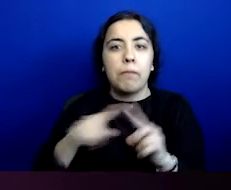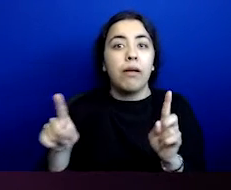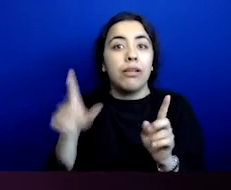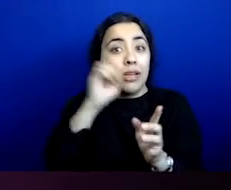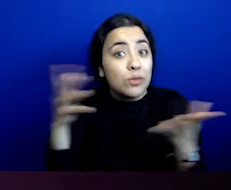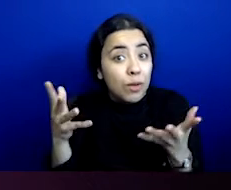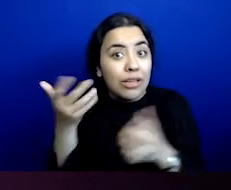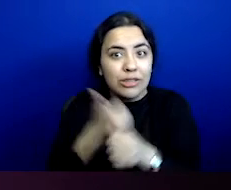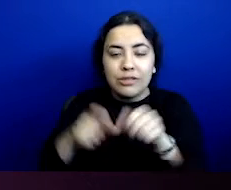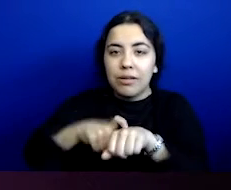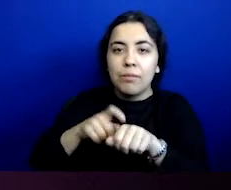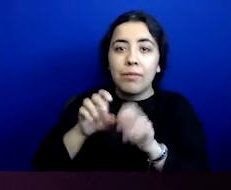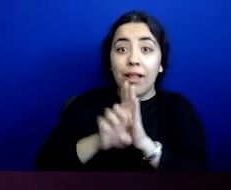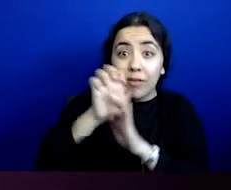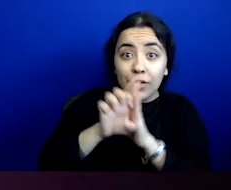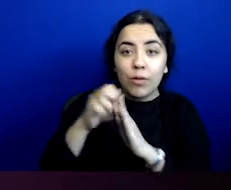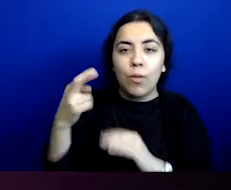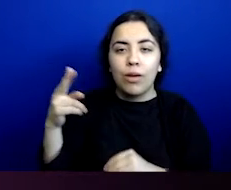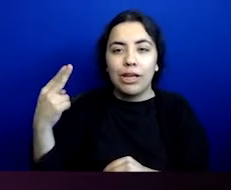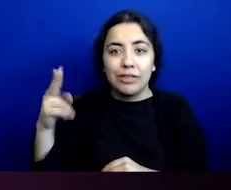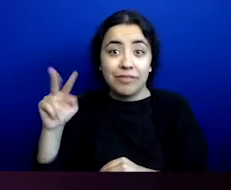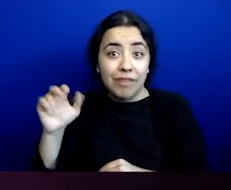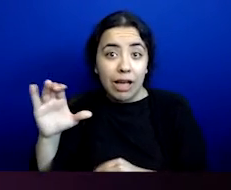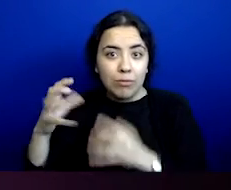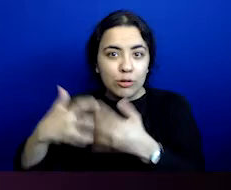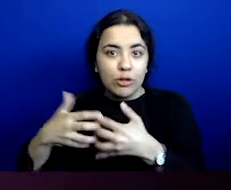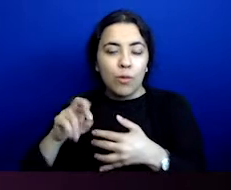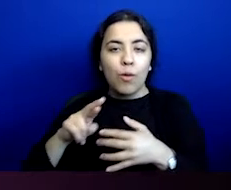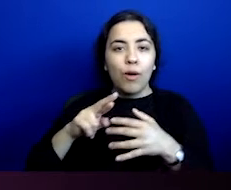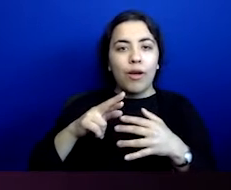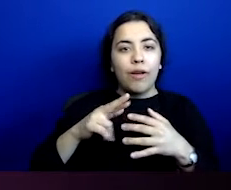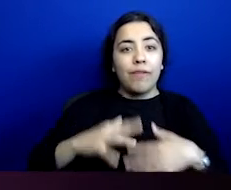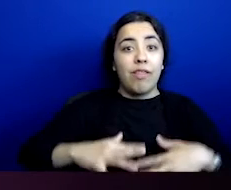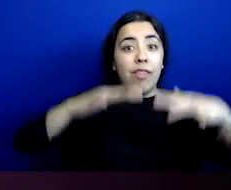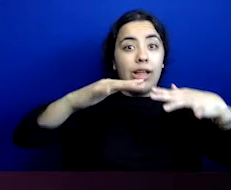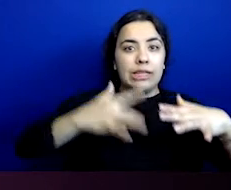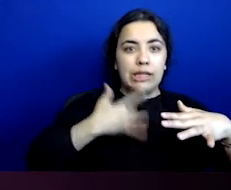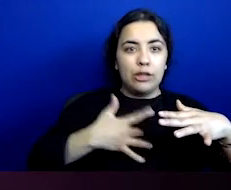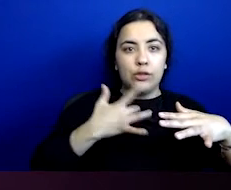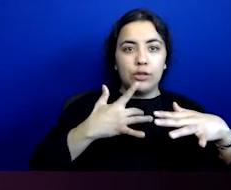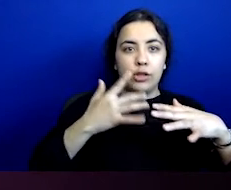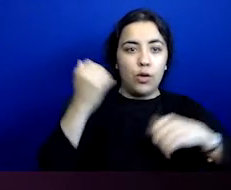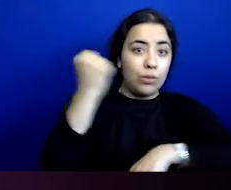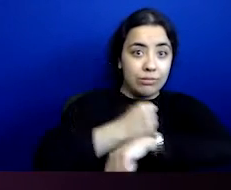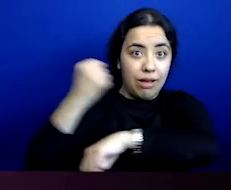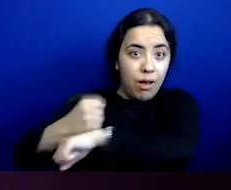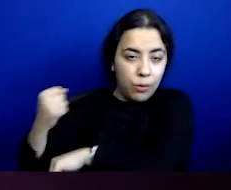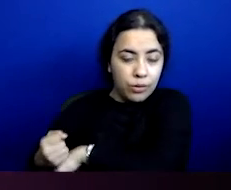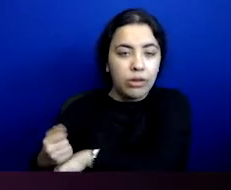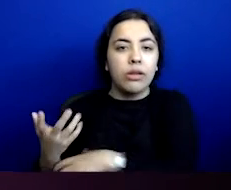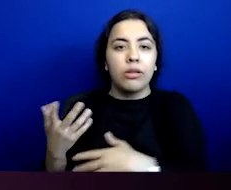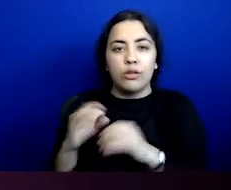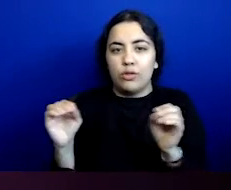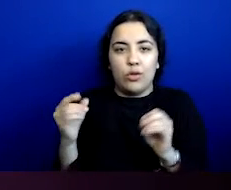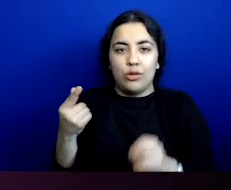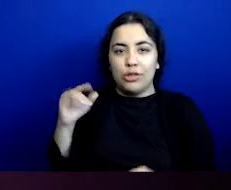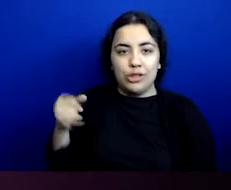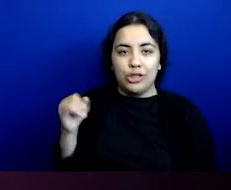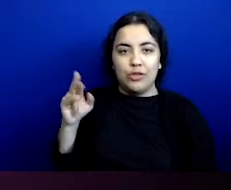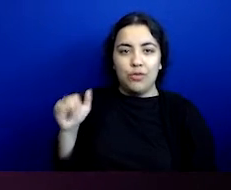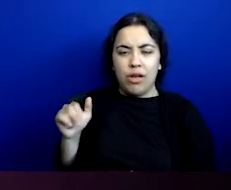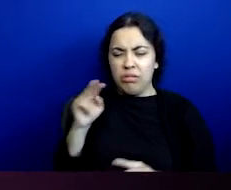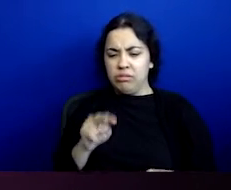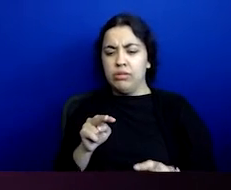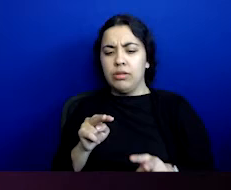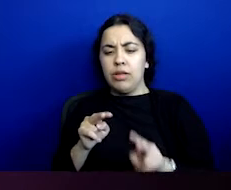time an elevator or an HVAC machine or a flood sensor goes down, there is no JIRA for developers or engineers to say, this is an issue, this